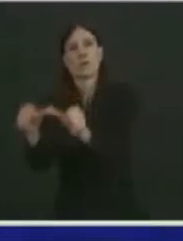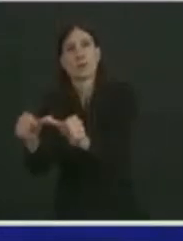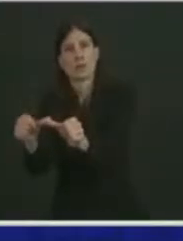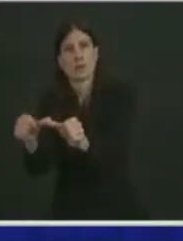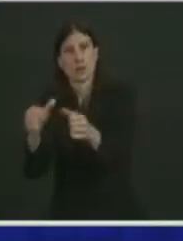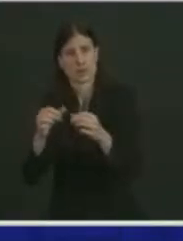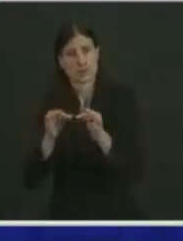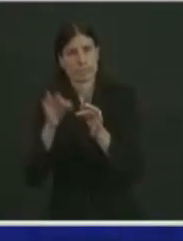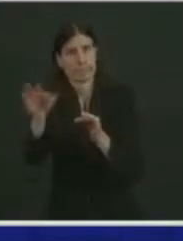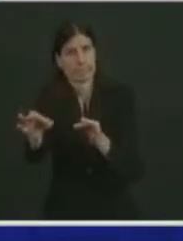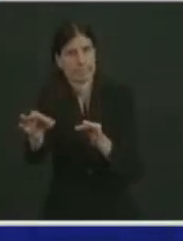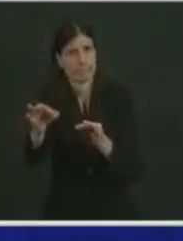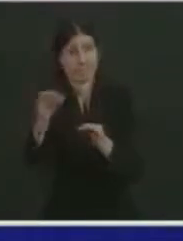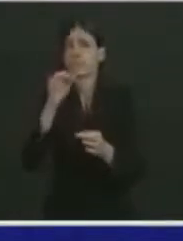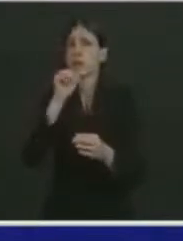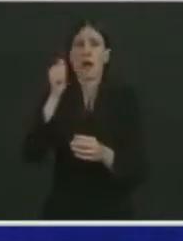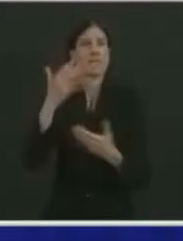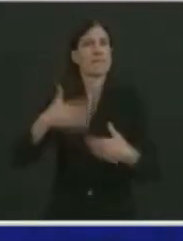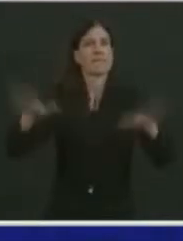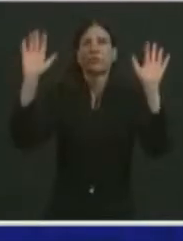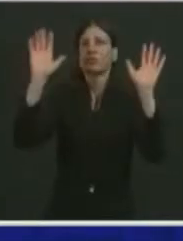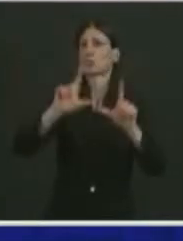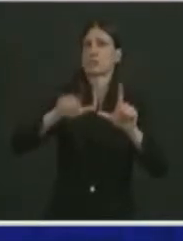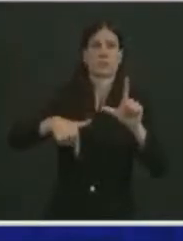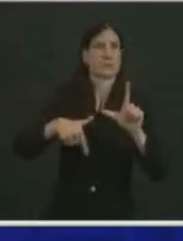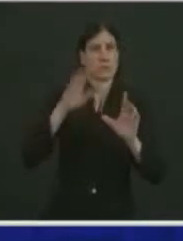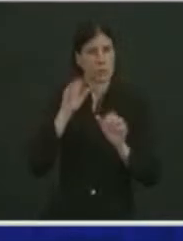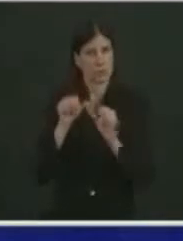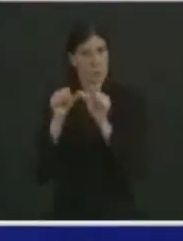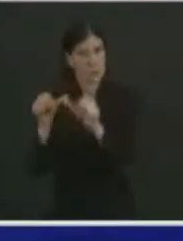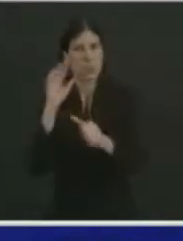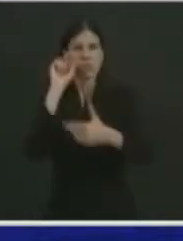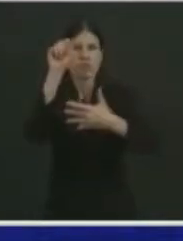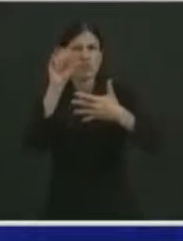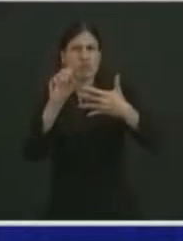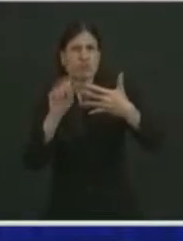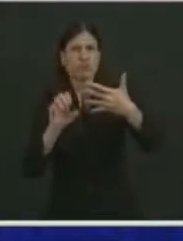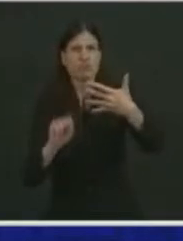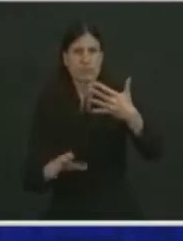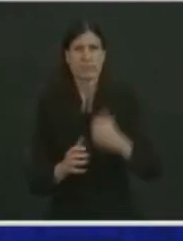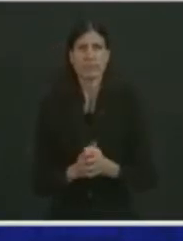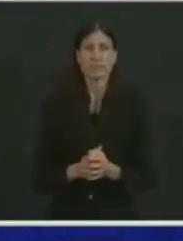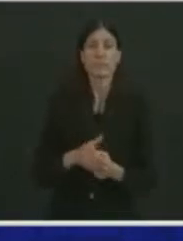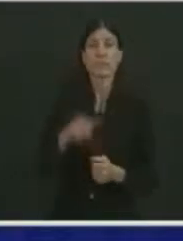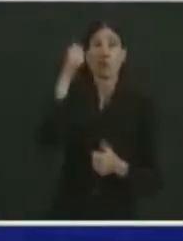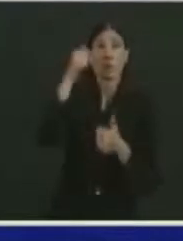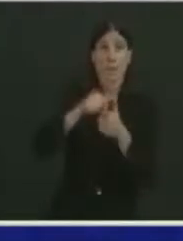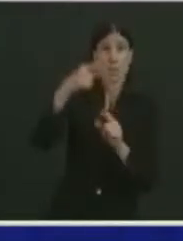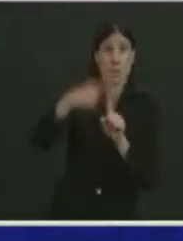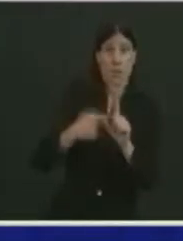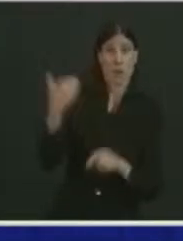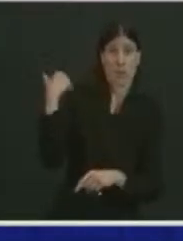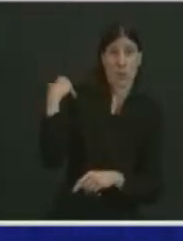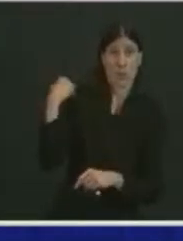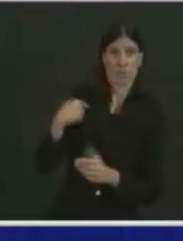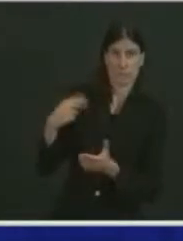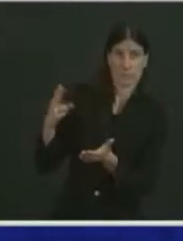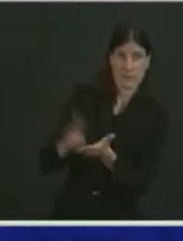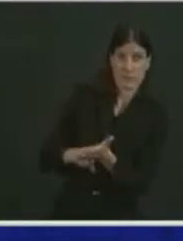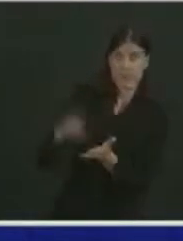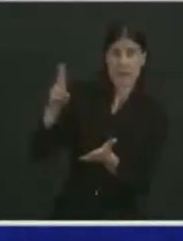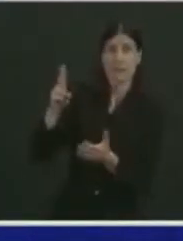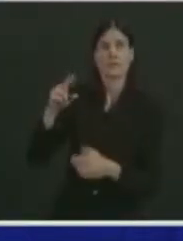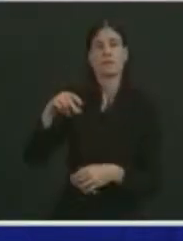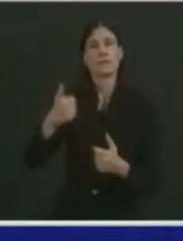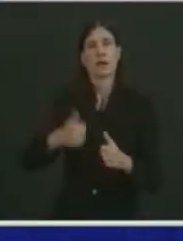I'm reinstituting or renewing. So a month or so ago, I signed an executive order directing